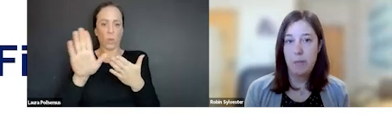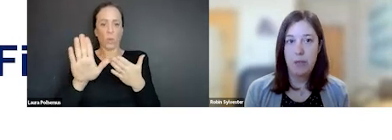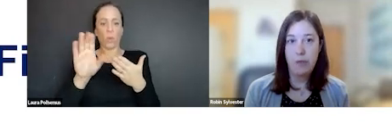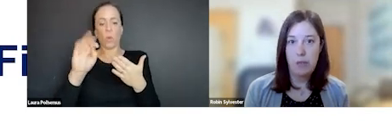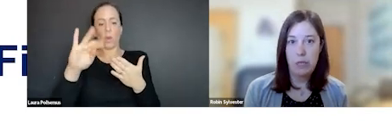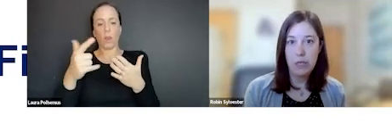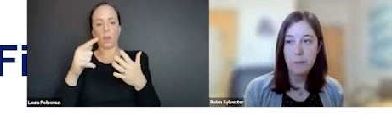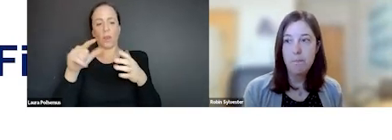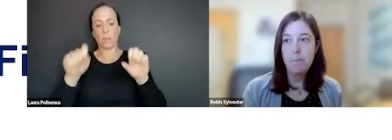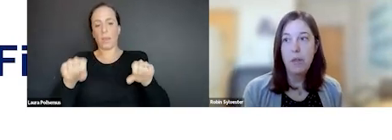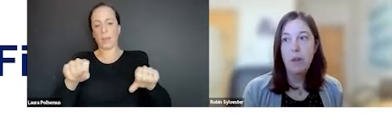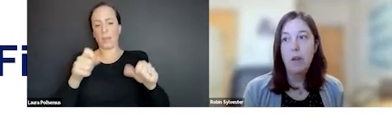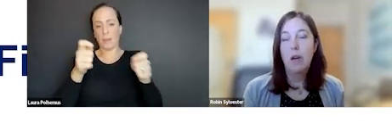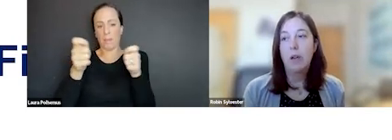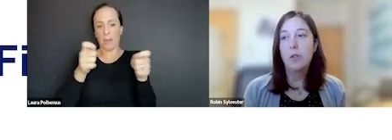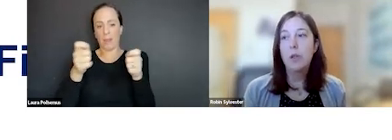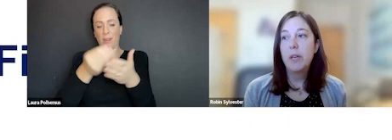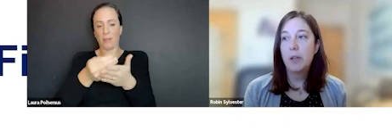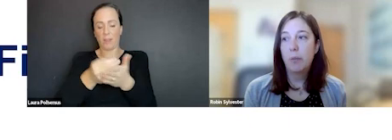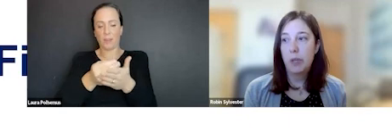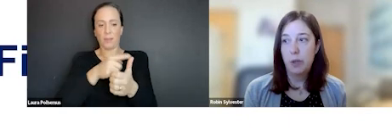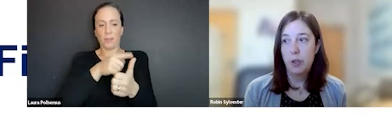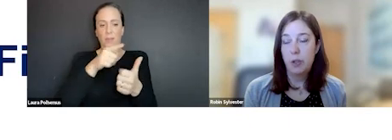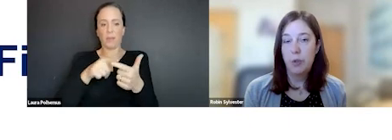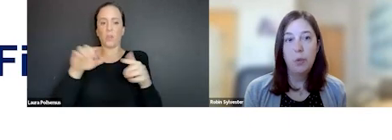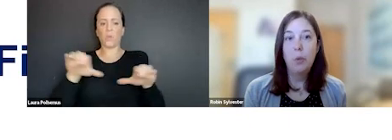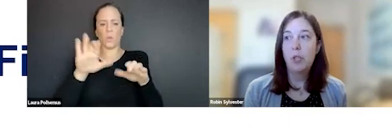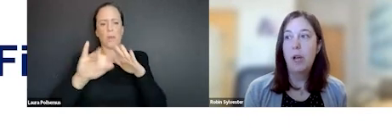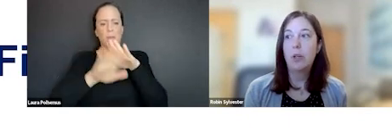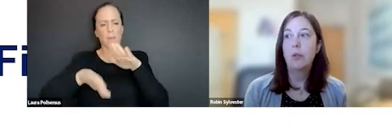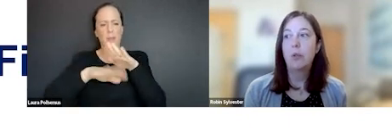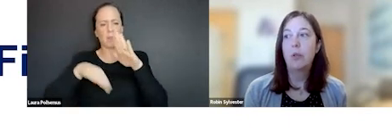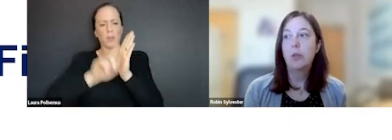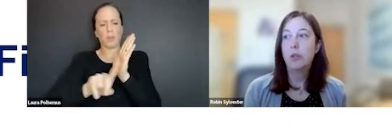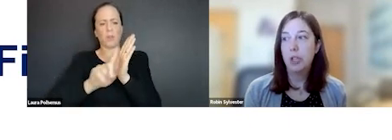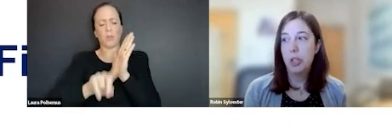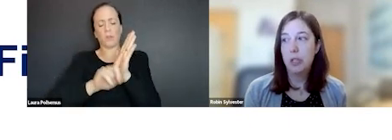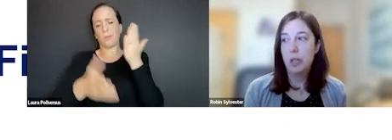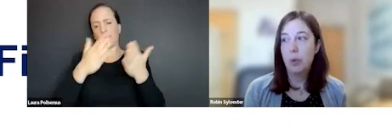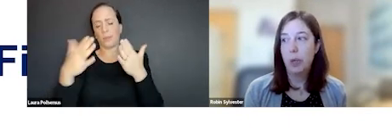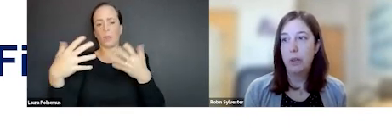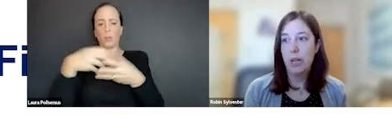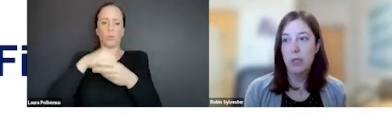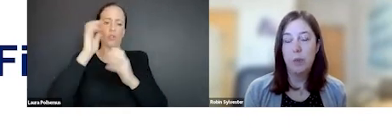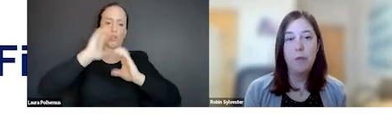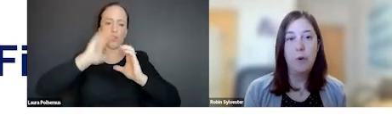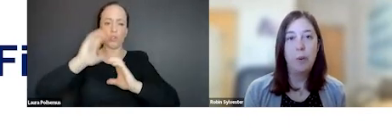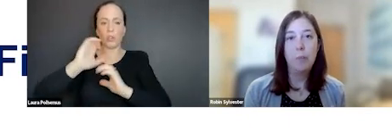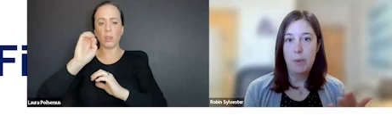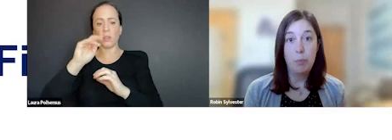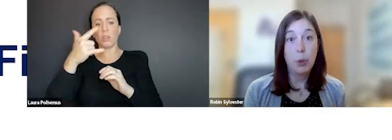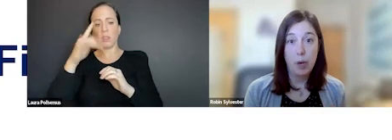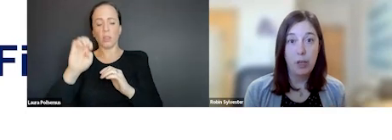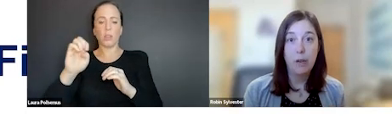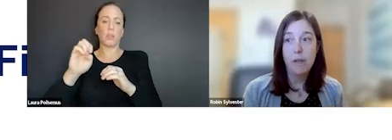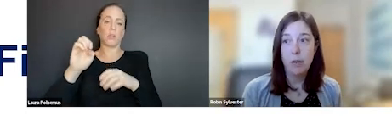capacity to manage funding. Do the basic research, which might include search engines and a quick glance before